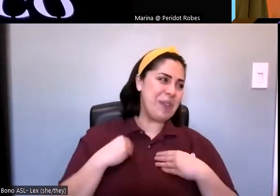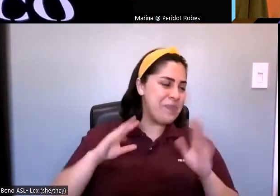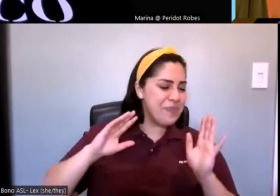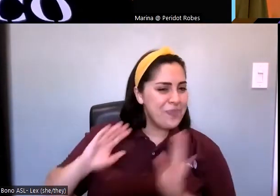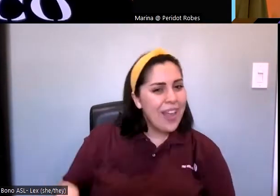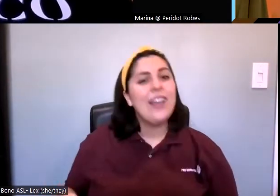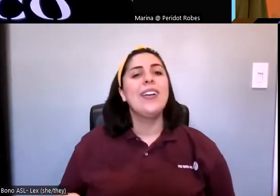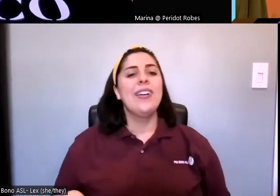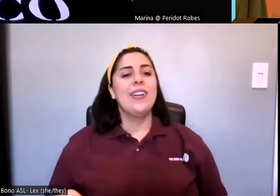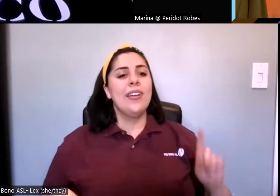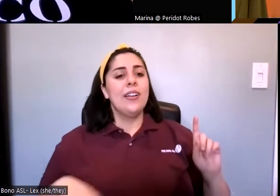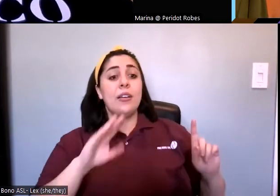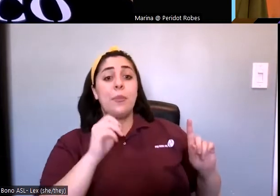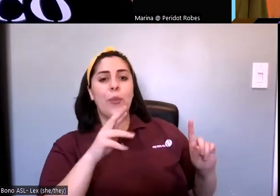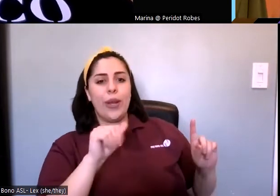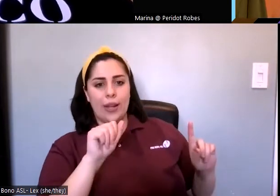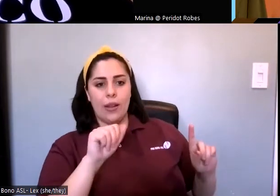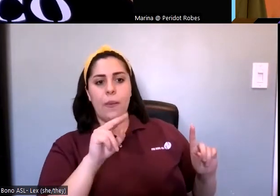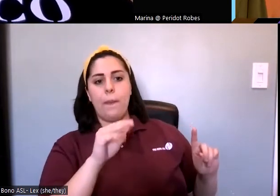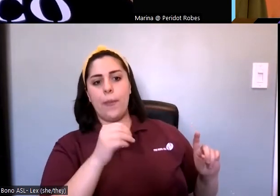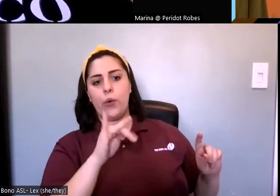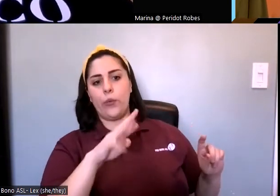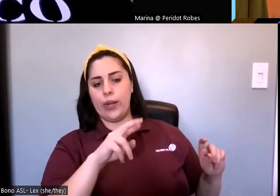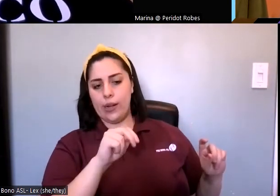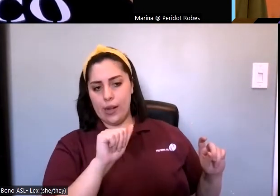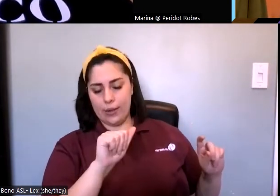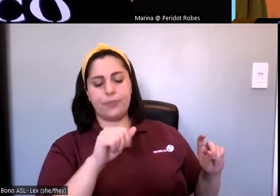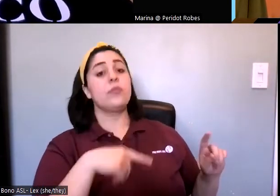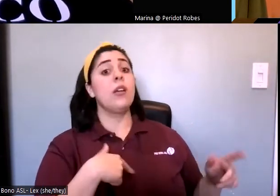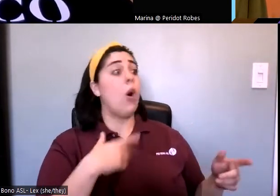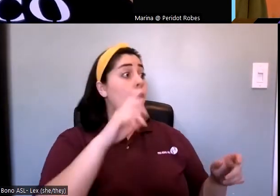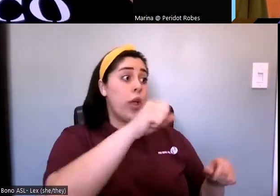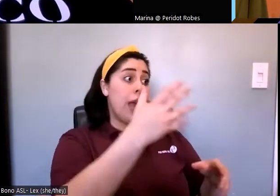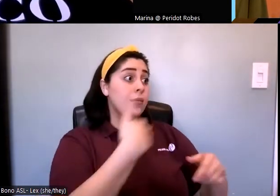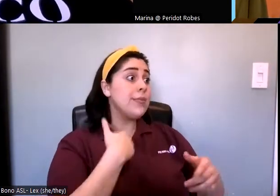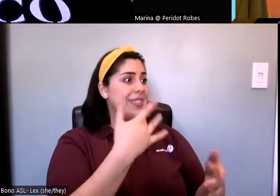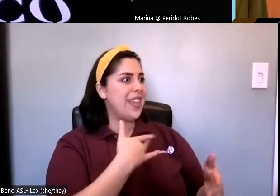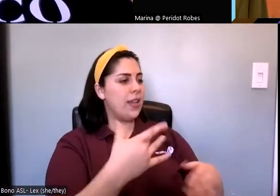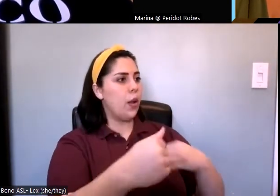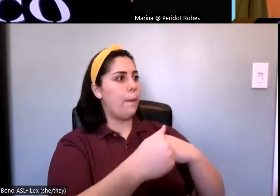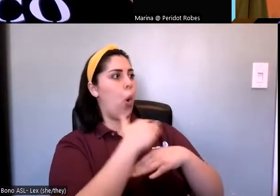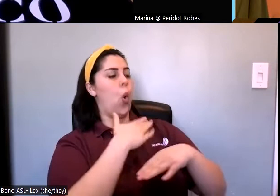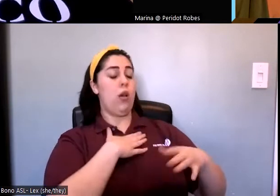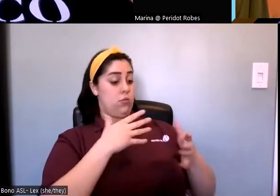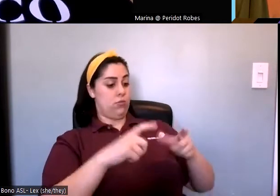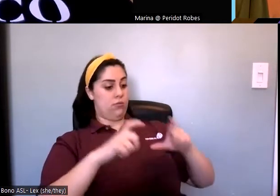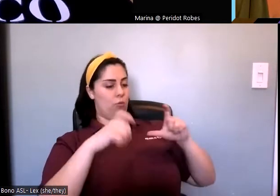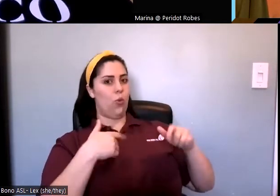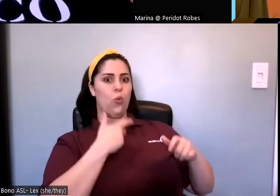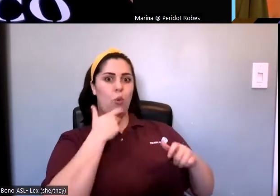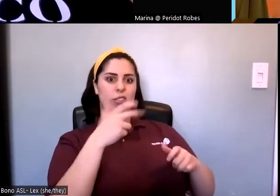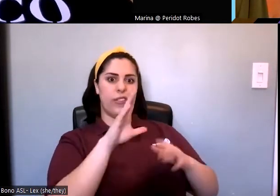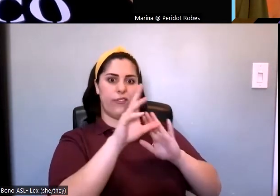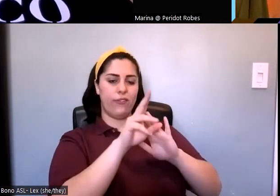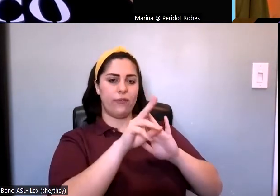I get crying videos all the time. I get love letters all the time. I get overwhelmed by